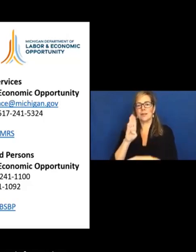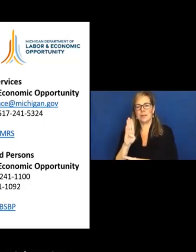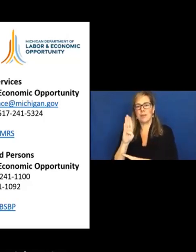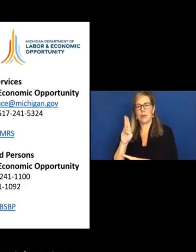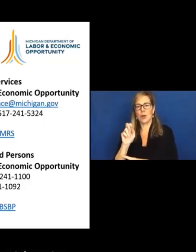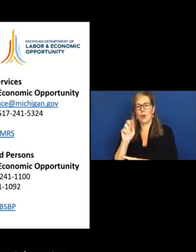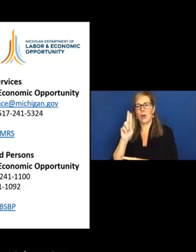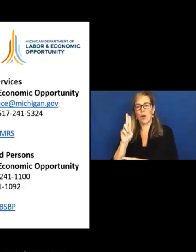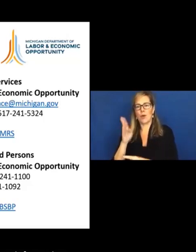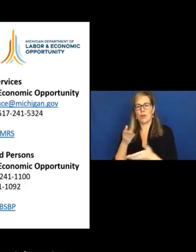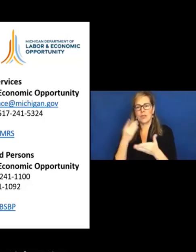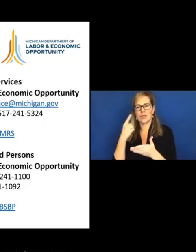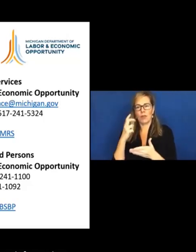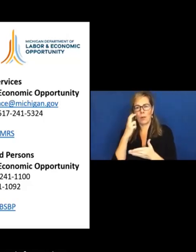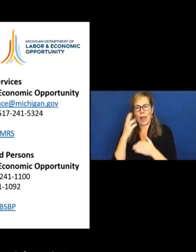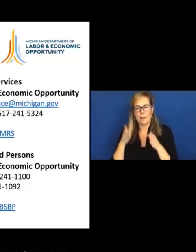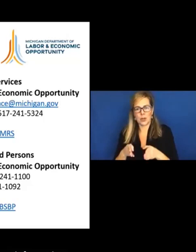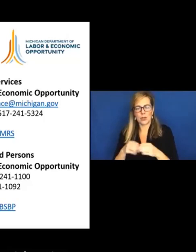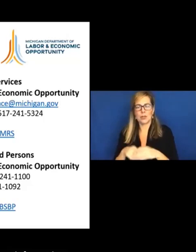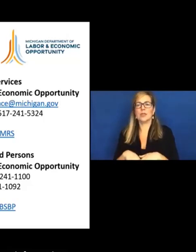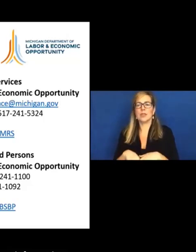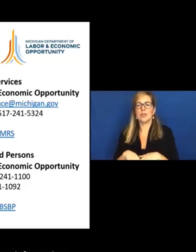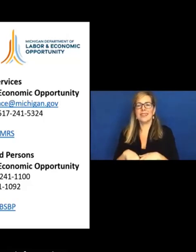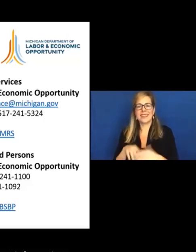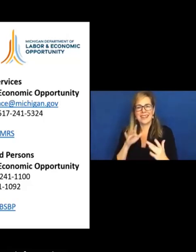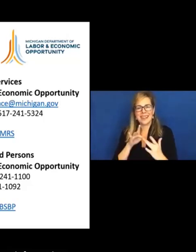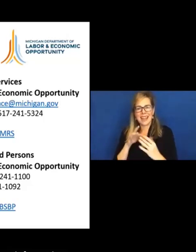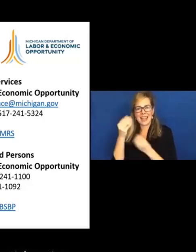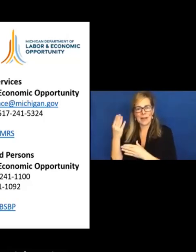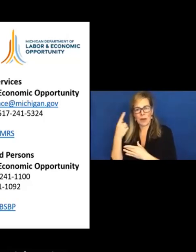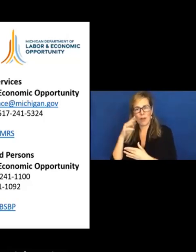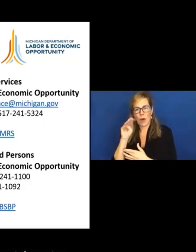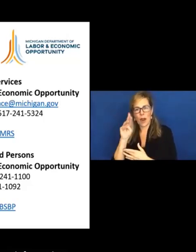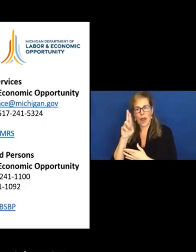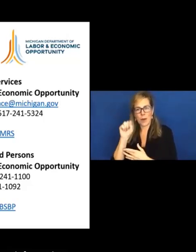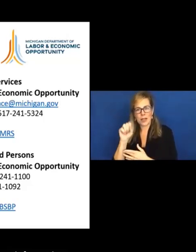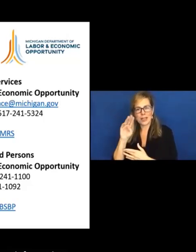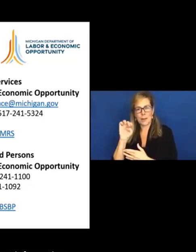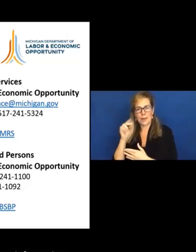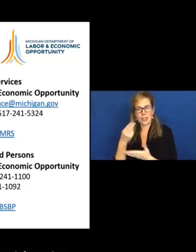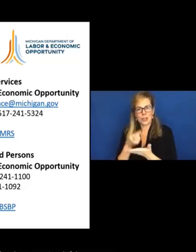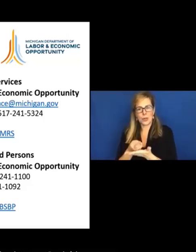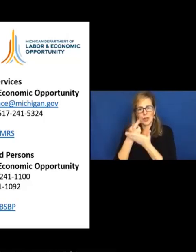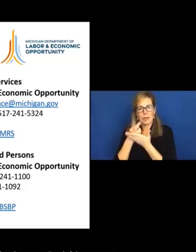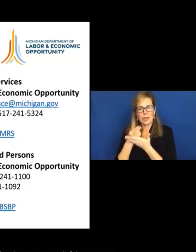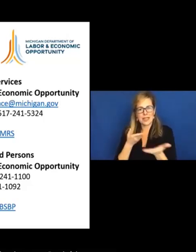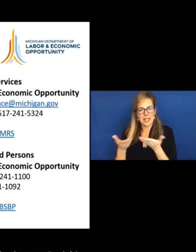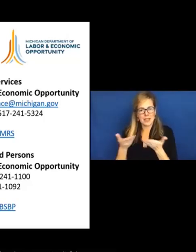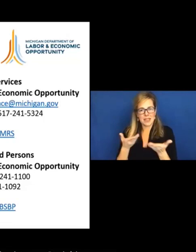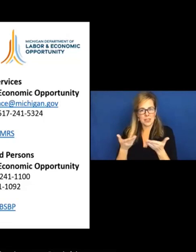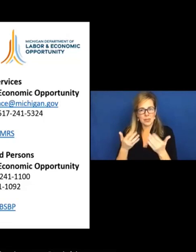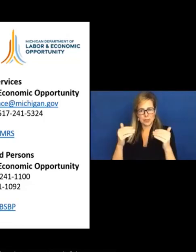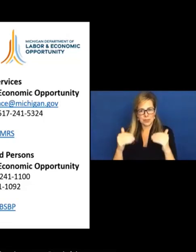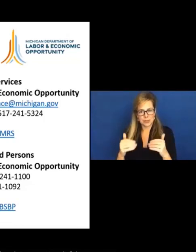for Blind Persons. The contact information for MRS, Michigan Rehabilitation Services, is the